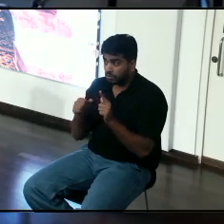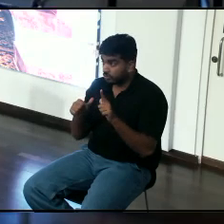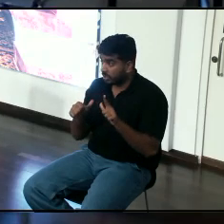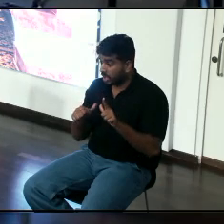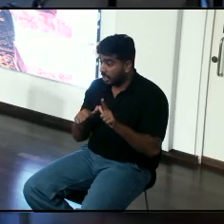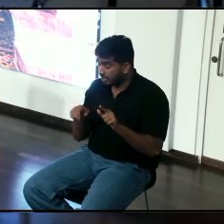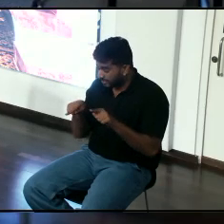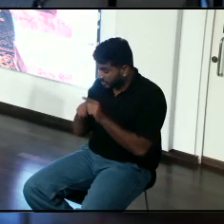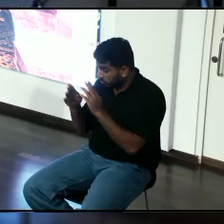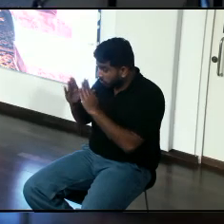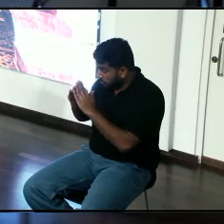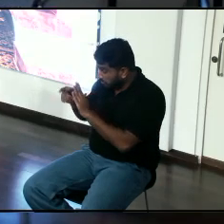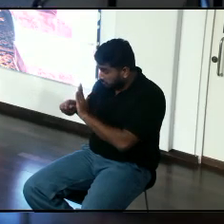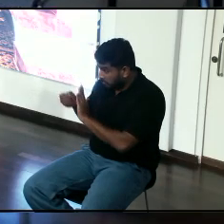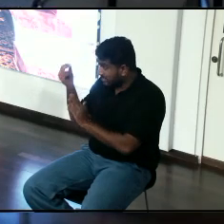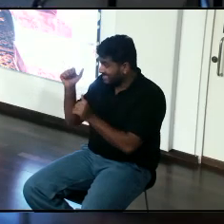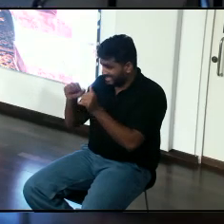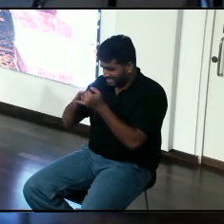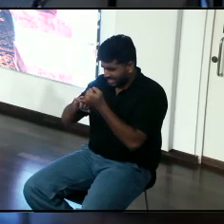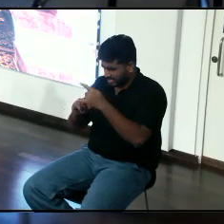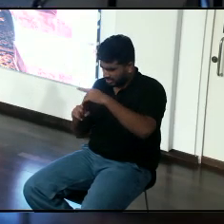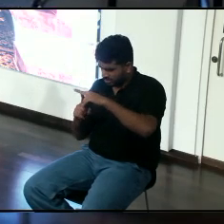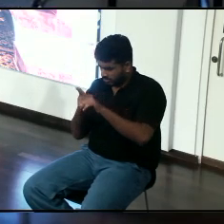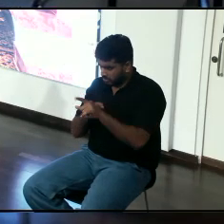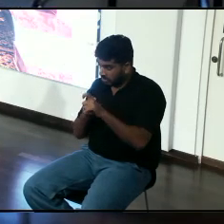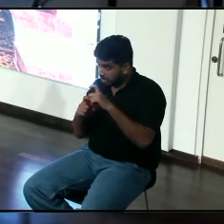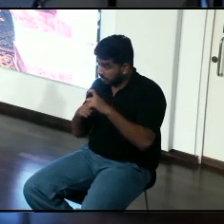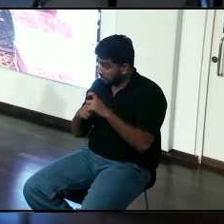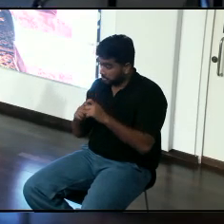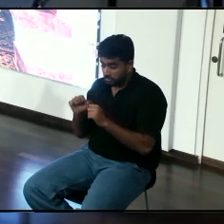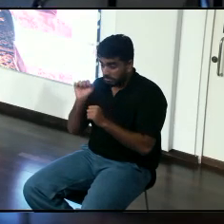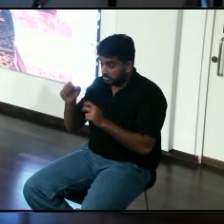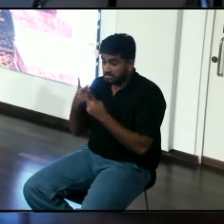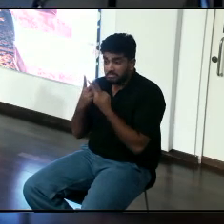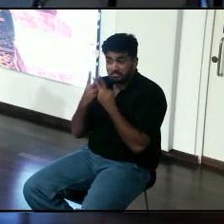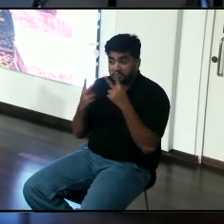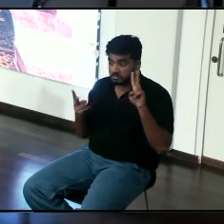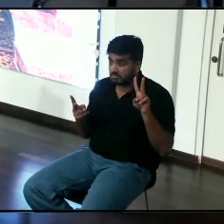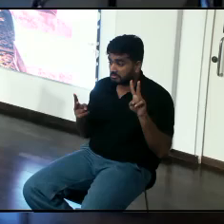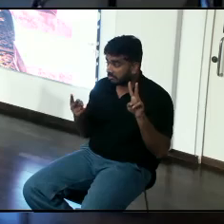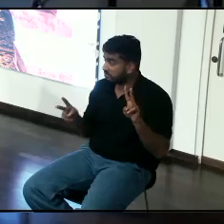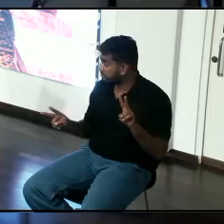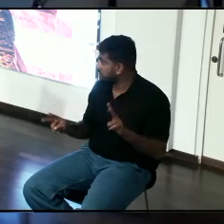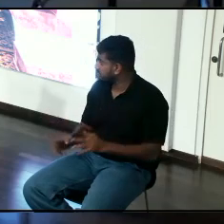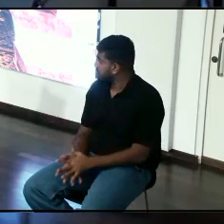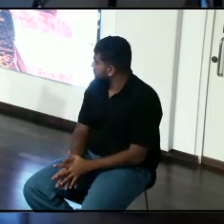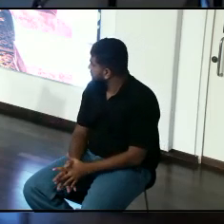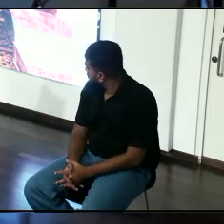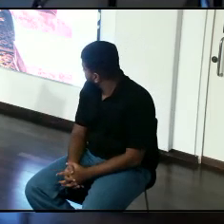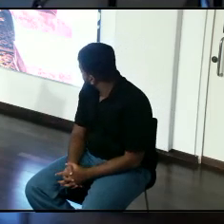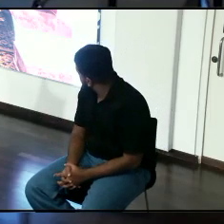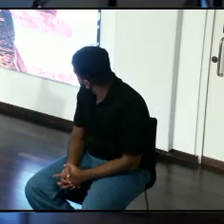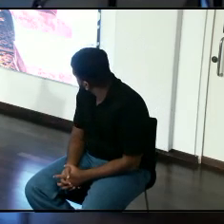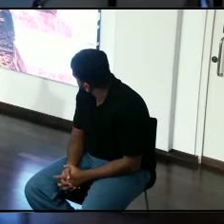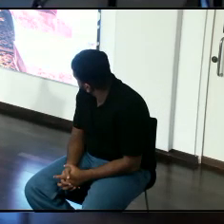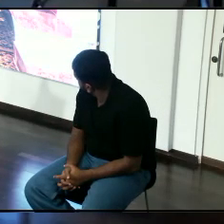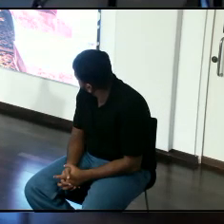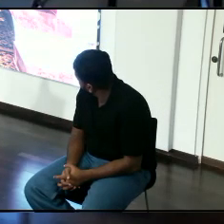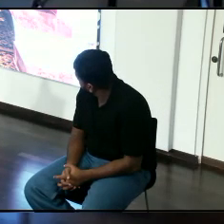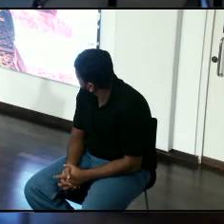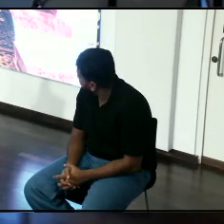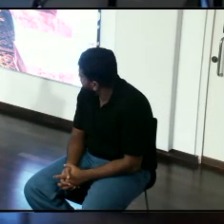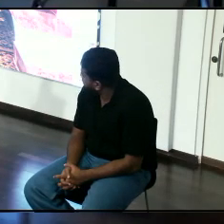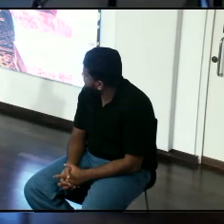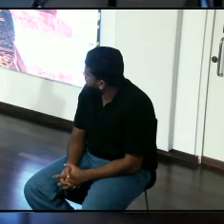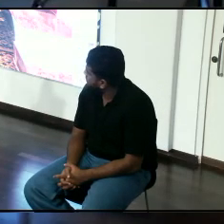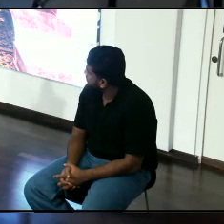it's particularly and very local to Goa. Yeah. So, Ulka, you spent so much